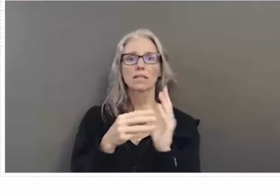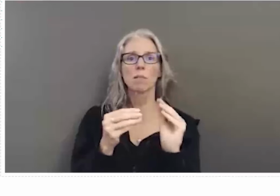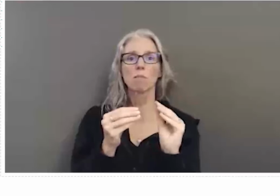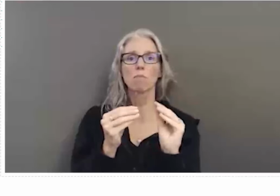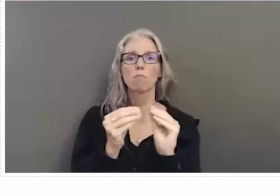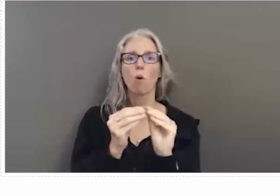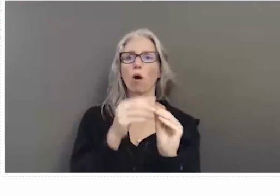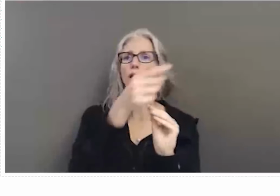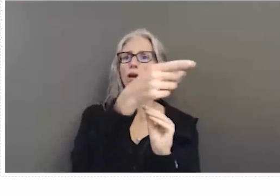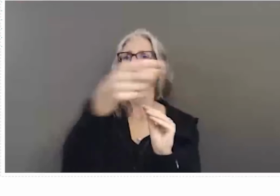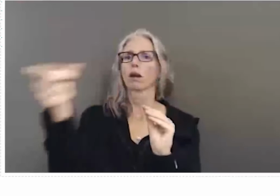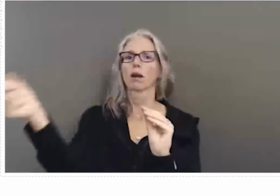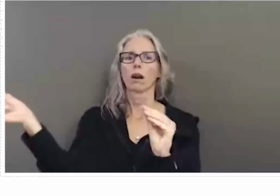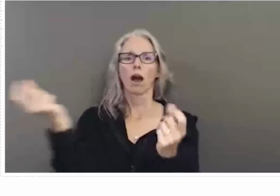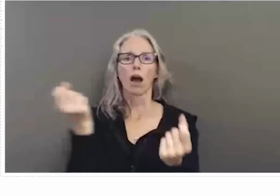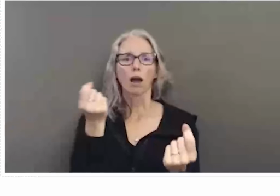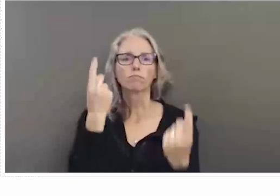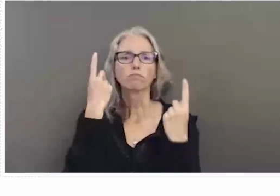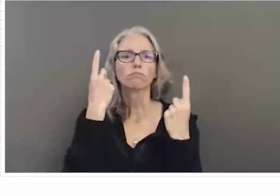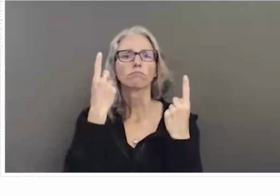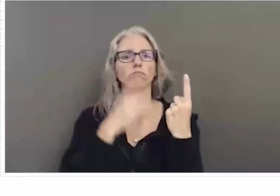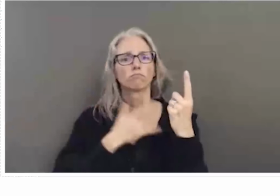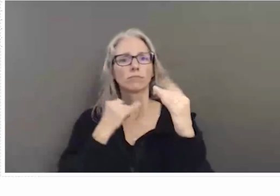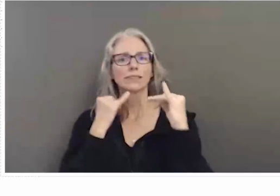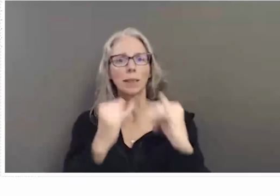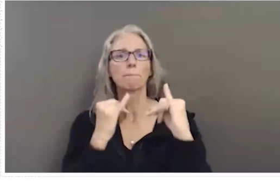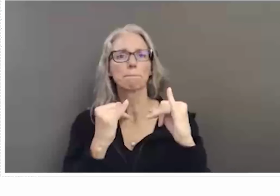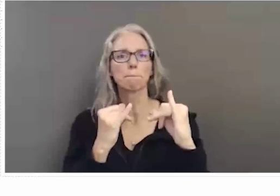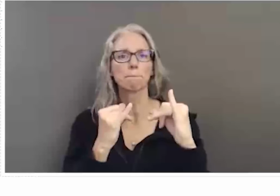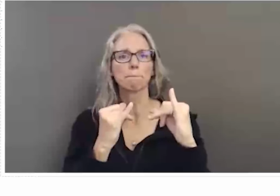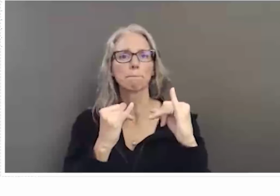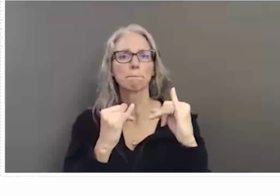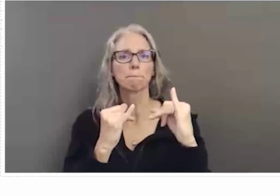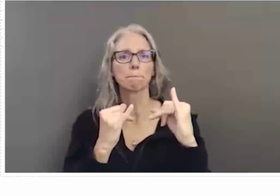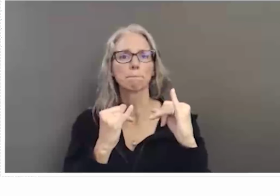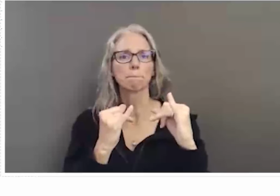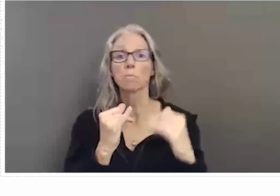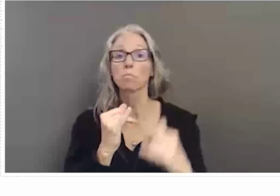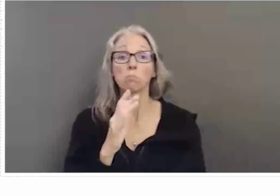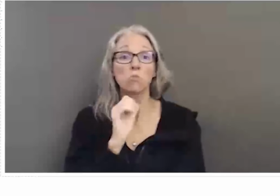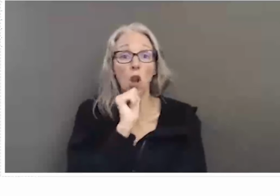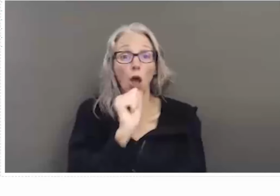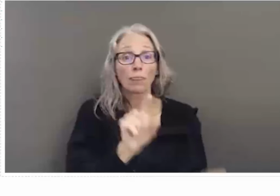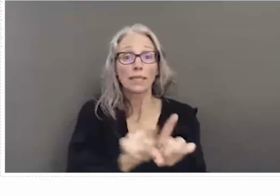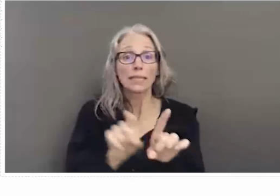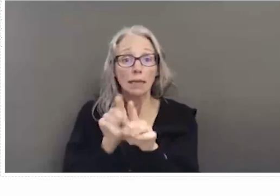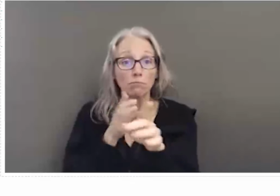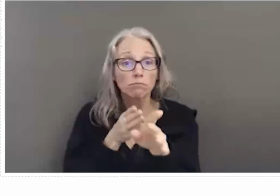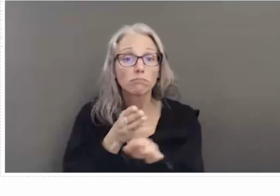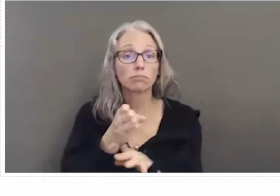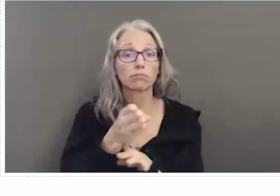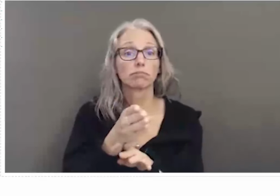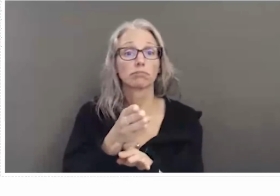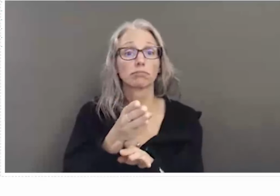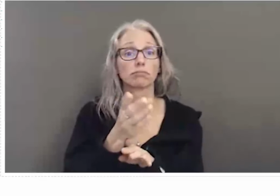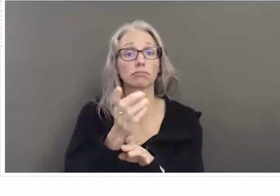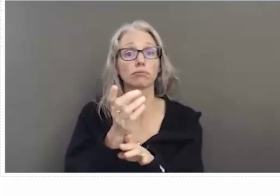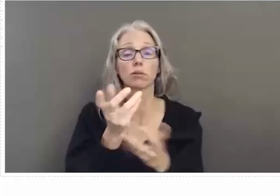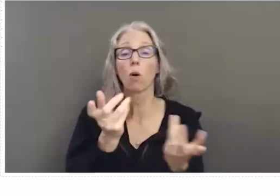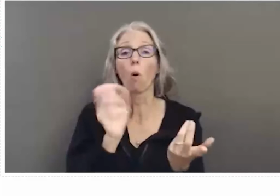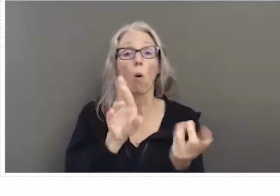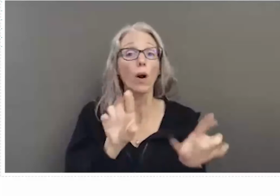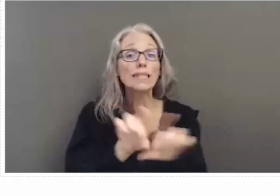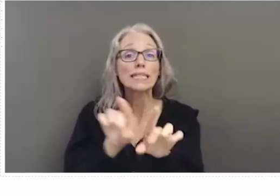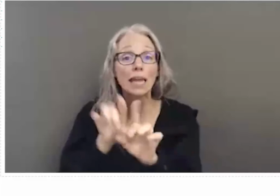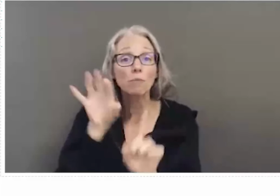understanding, even for folks who are not directly working in the sector or in the niche that we exist